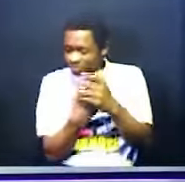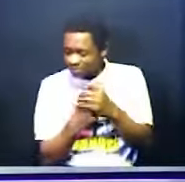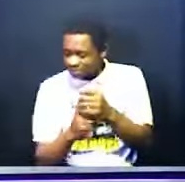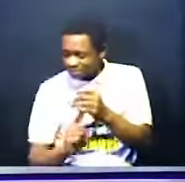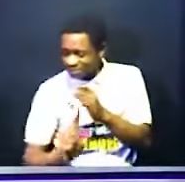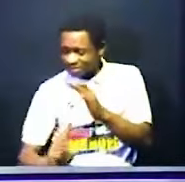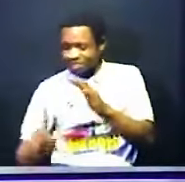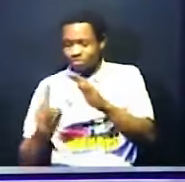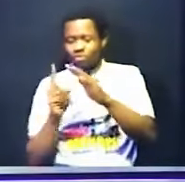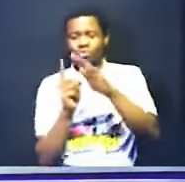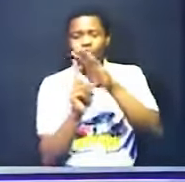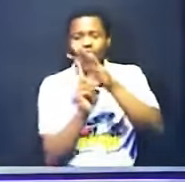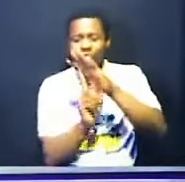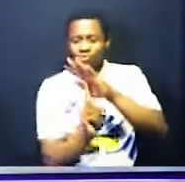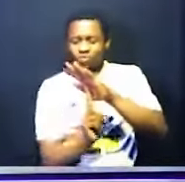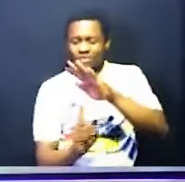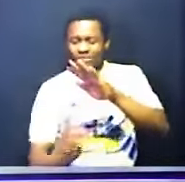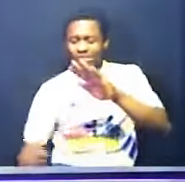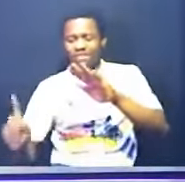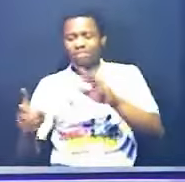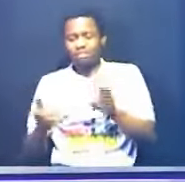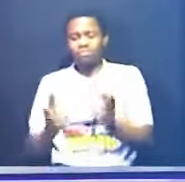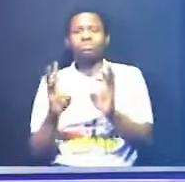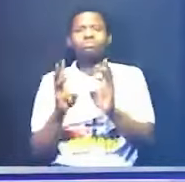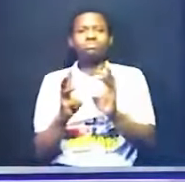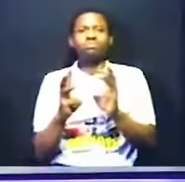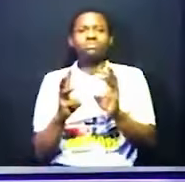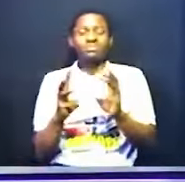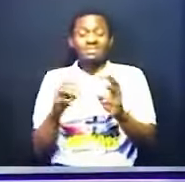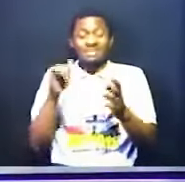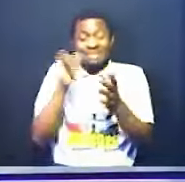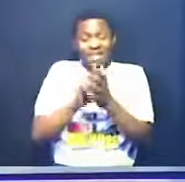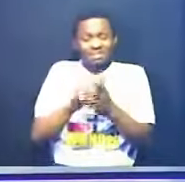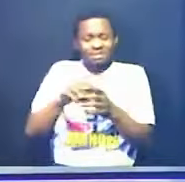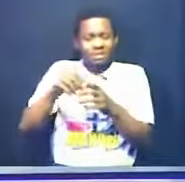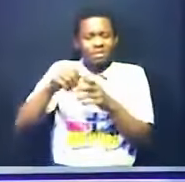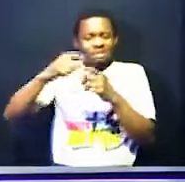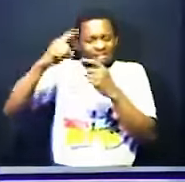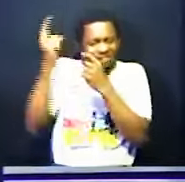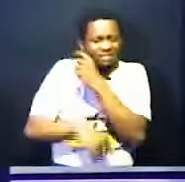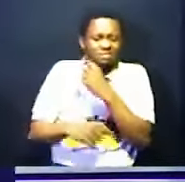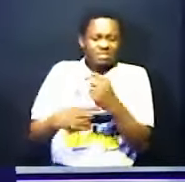you must be disciplined. This one, it must be stern, tough one.